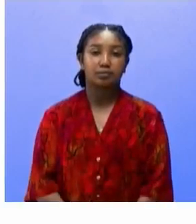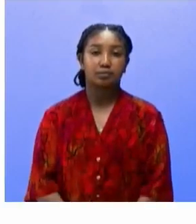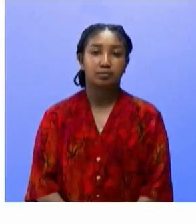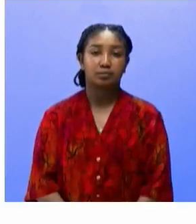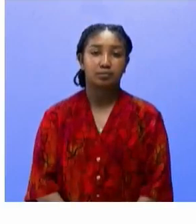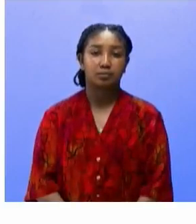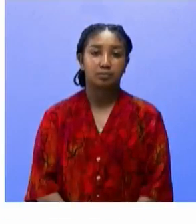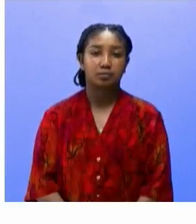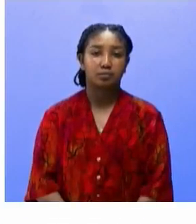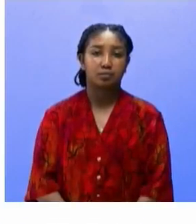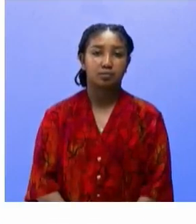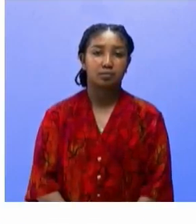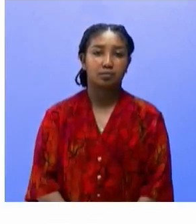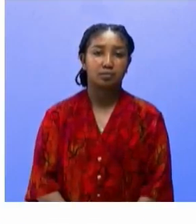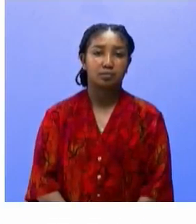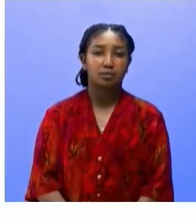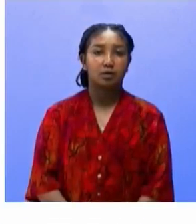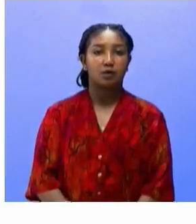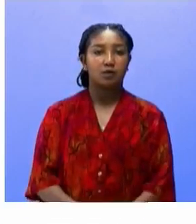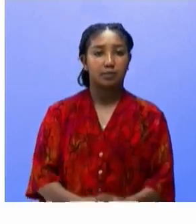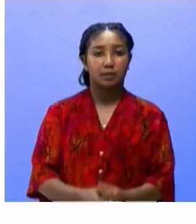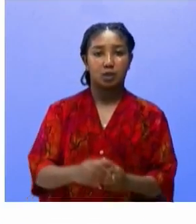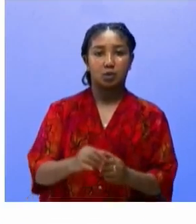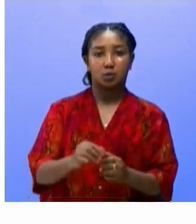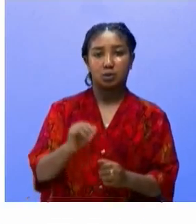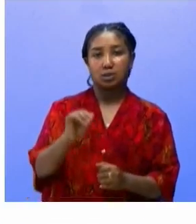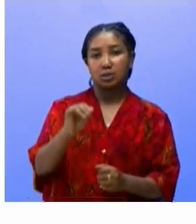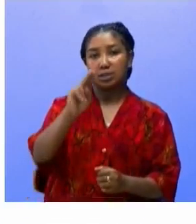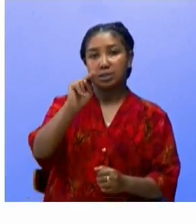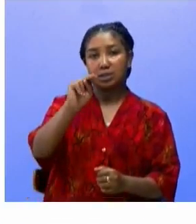the new,